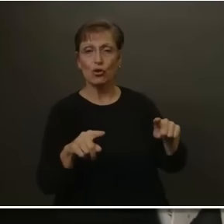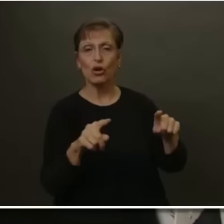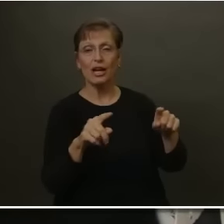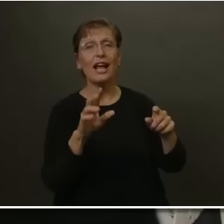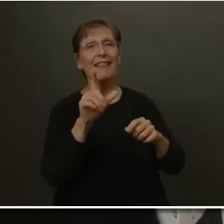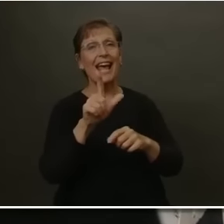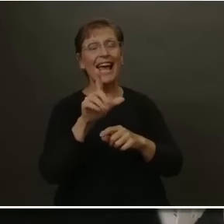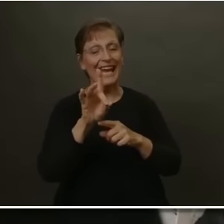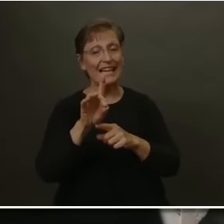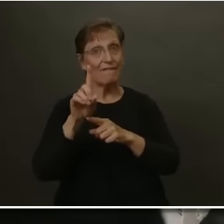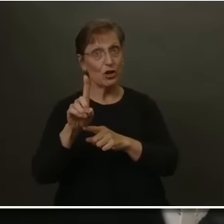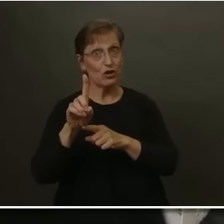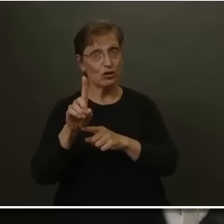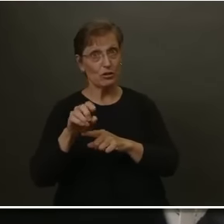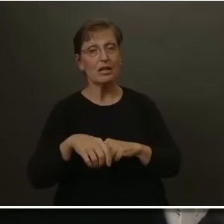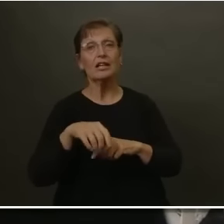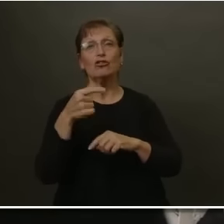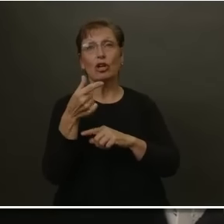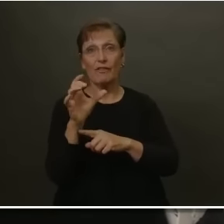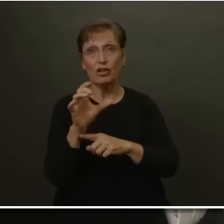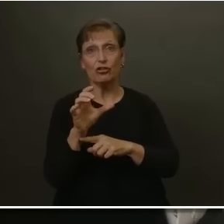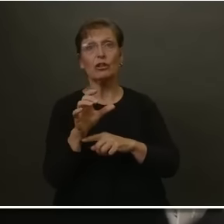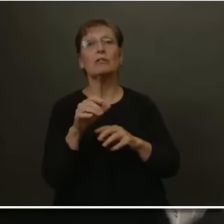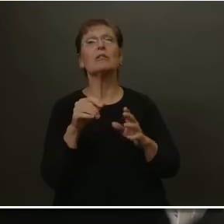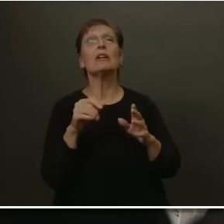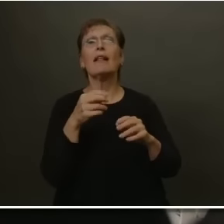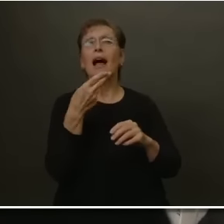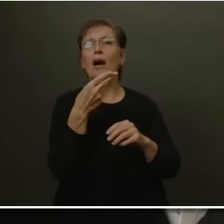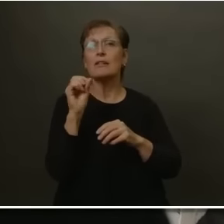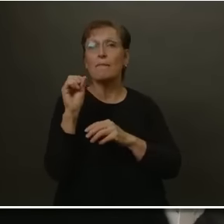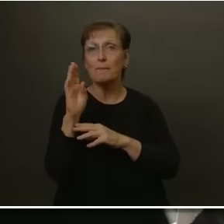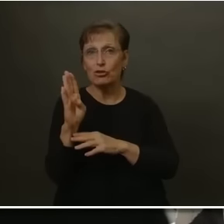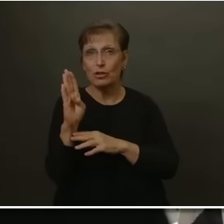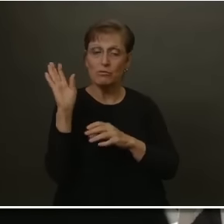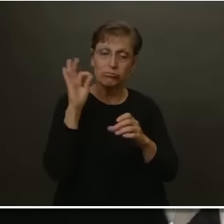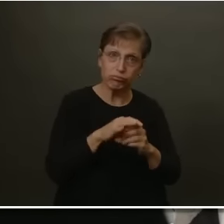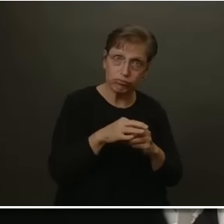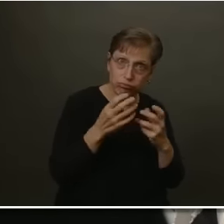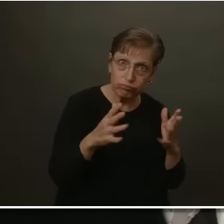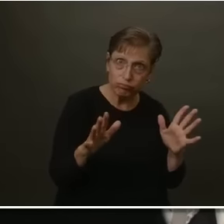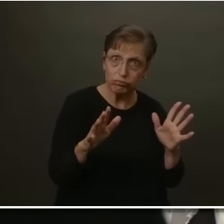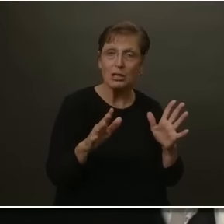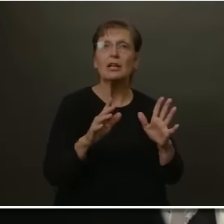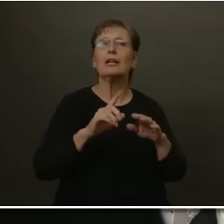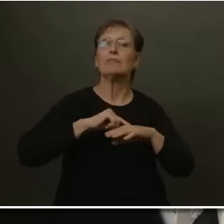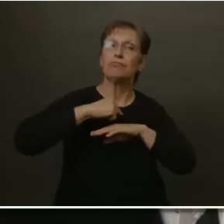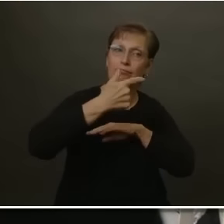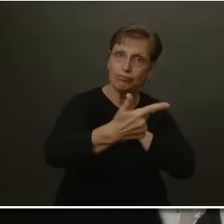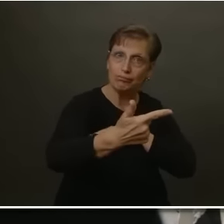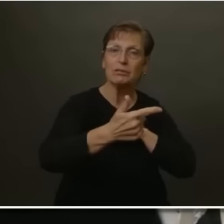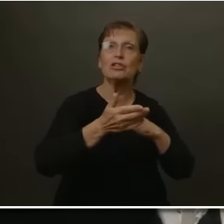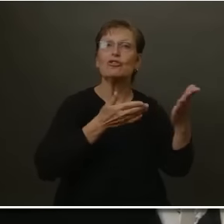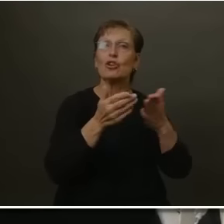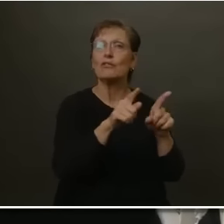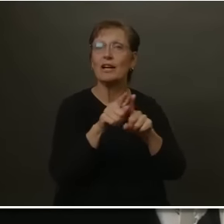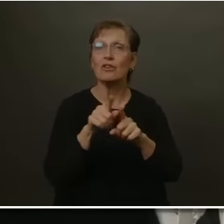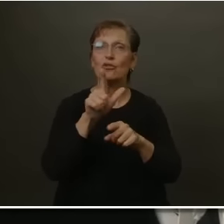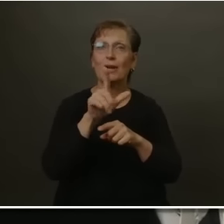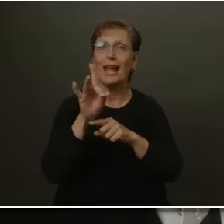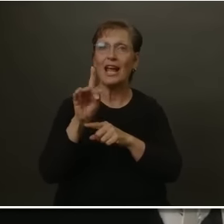81st General Convention, you were elected by the House of Bishops to succeed me and to serve as the